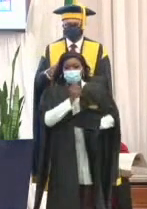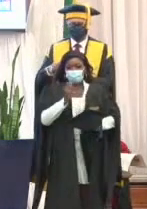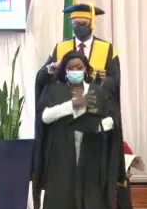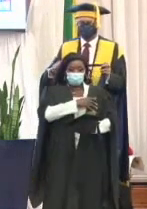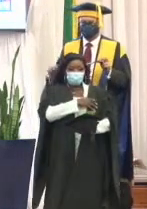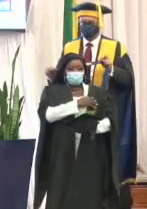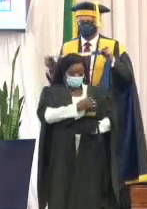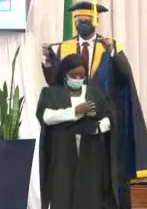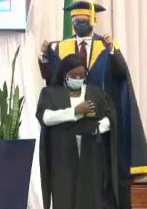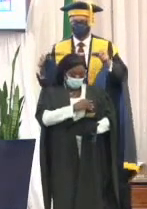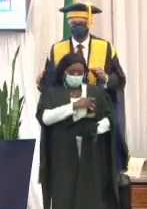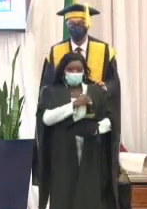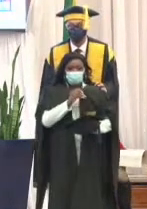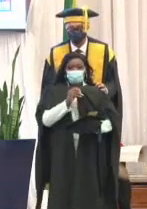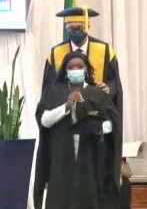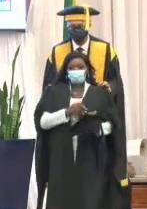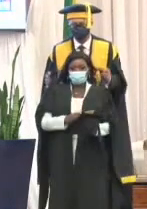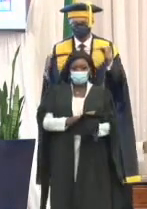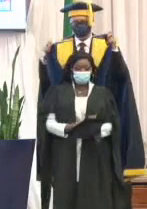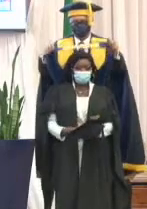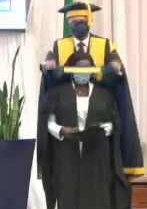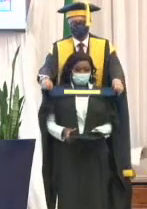Pumelele Shezi.